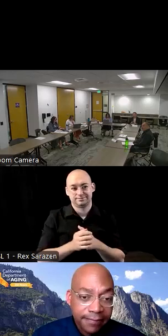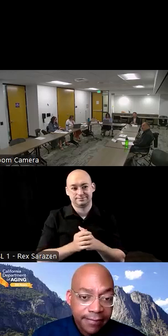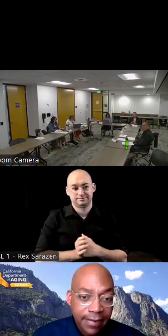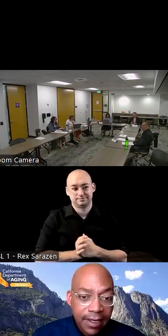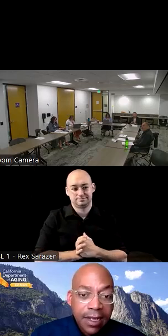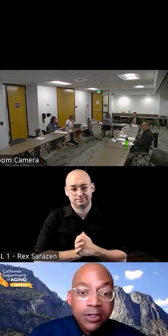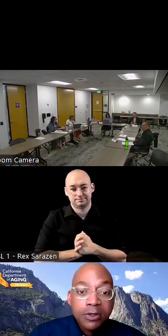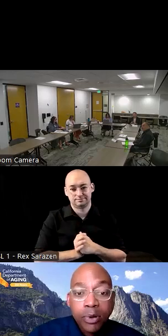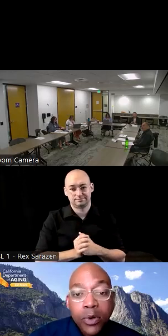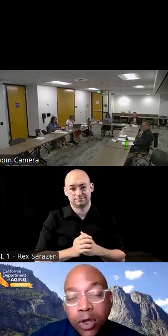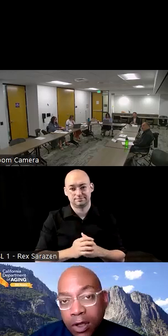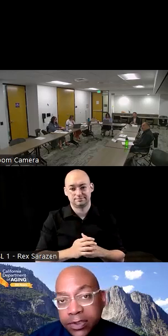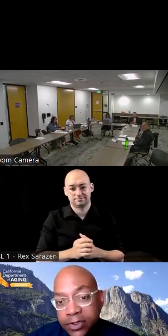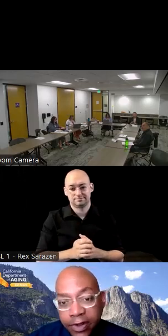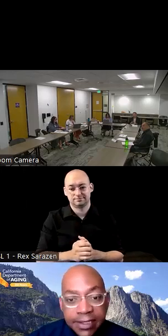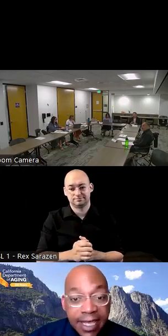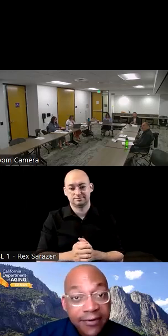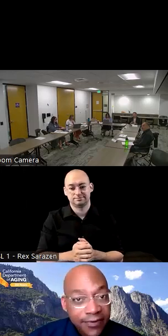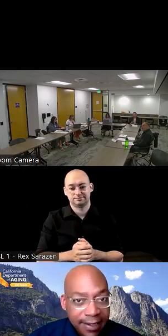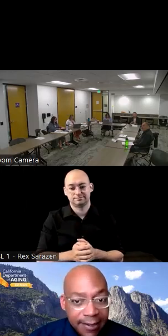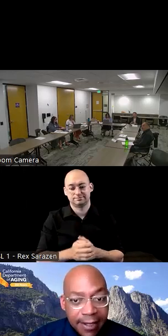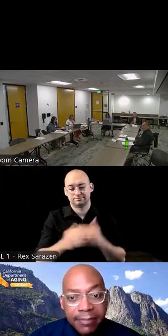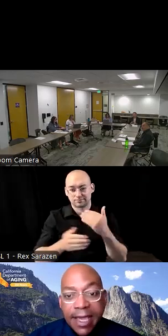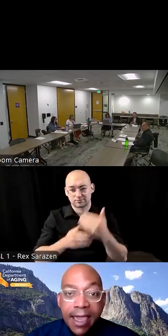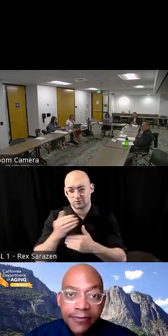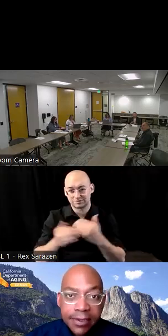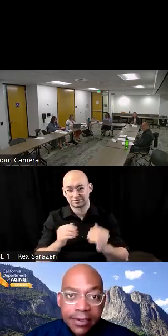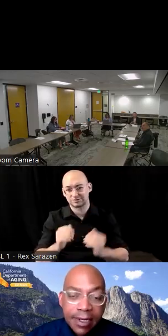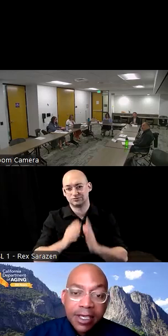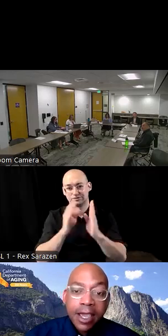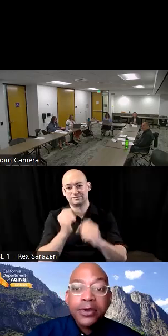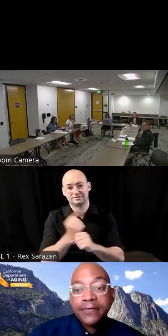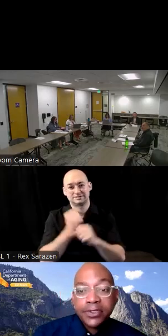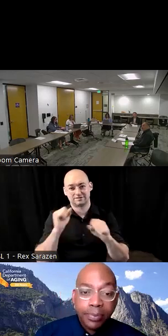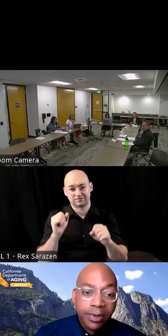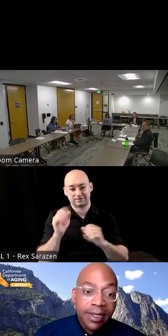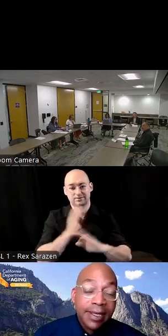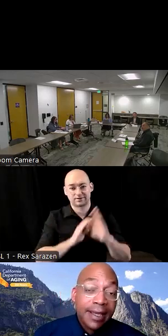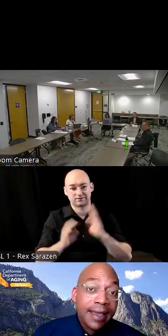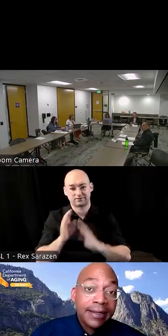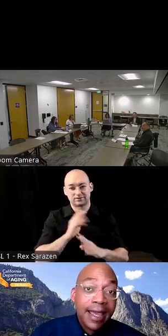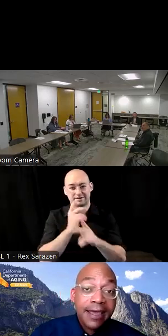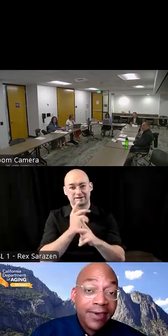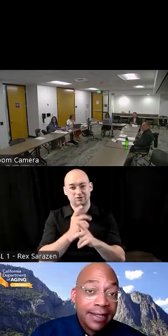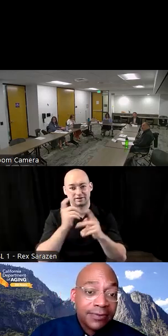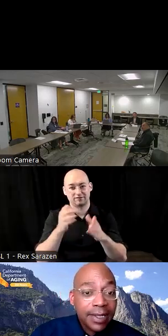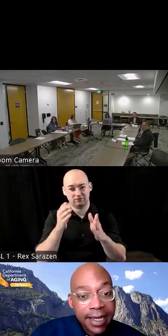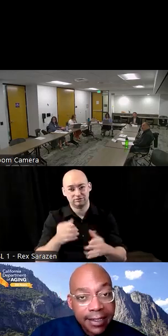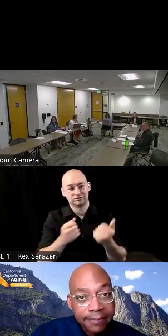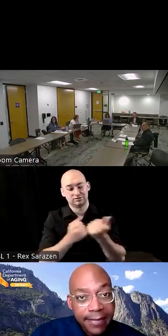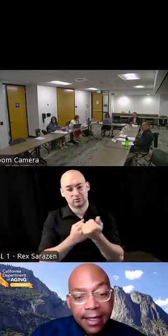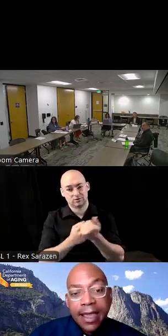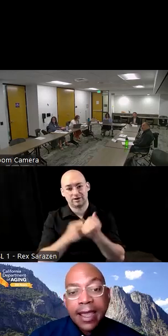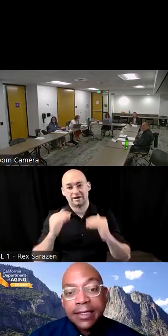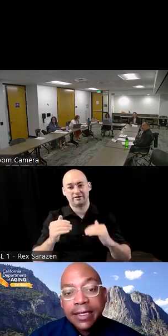caregiver. The protocols address safety, behaviors, caregiver support, and advanced